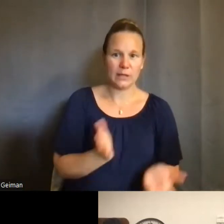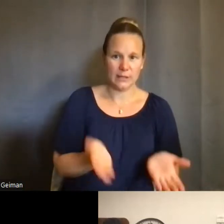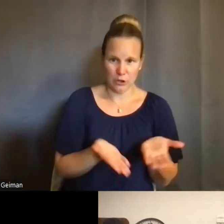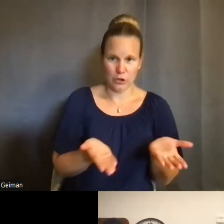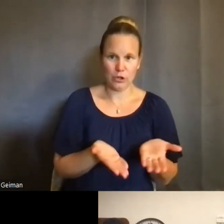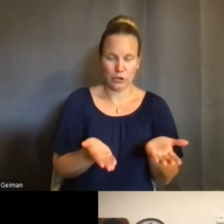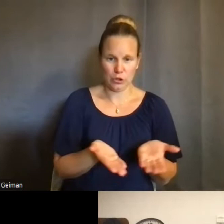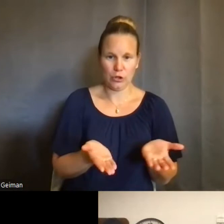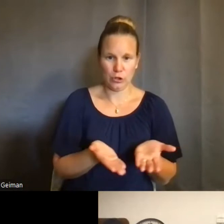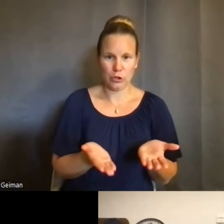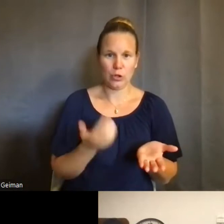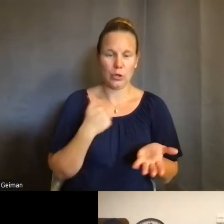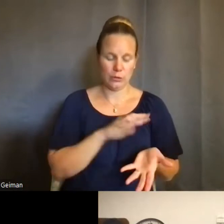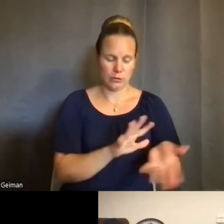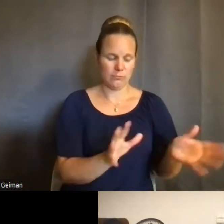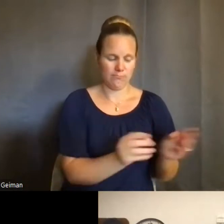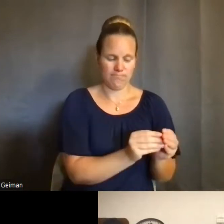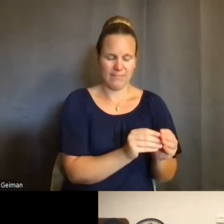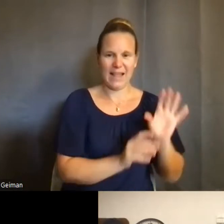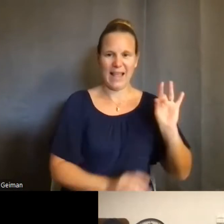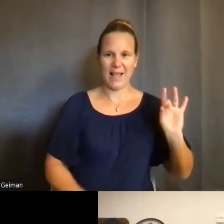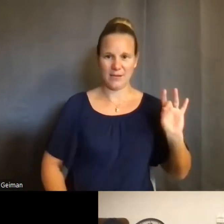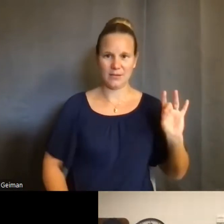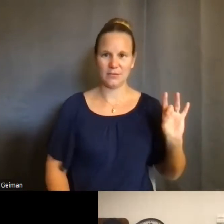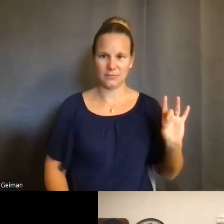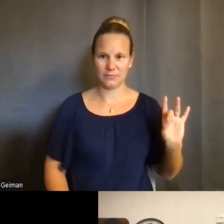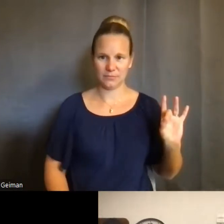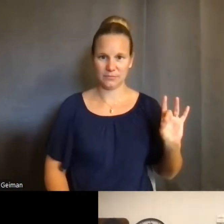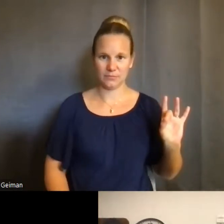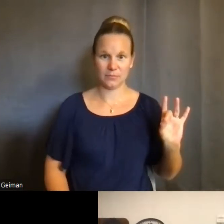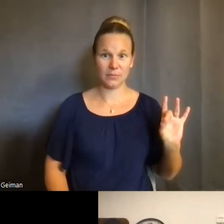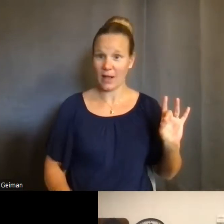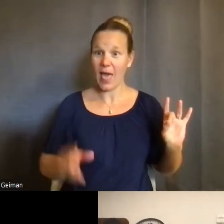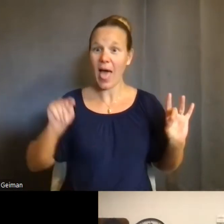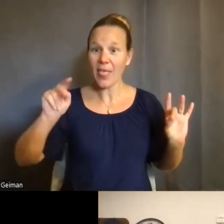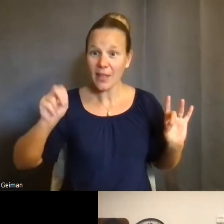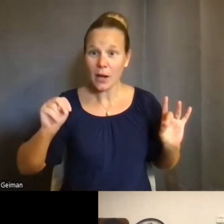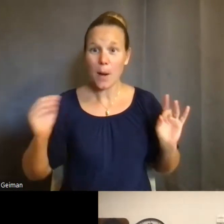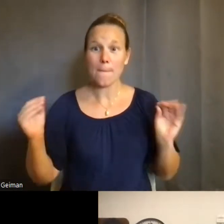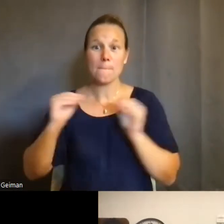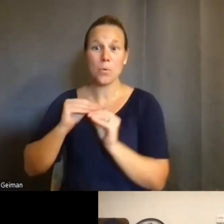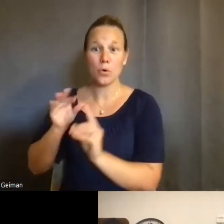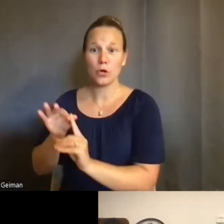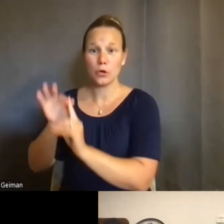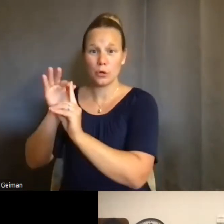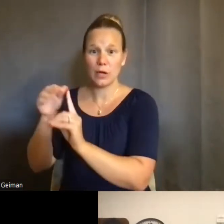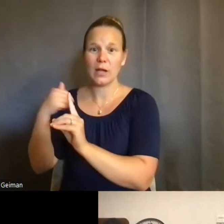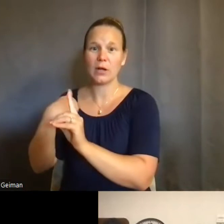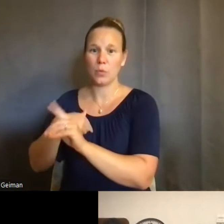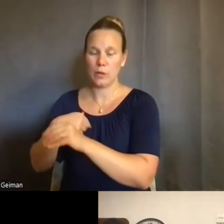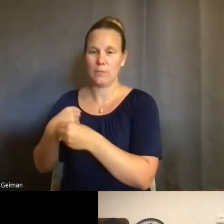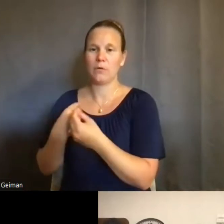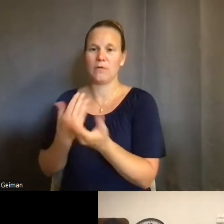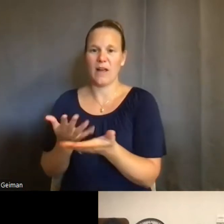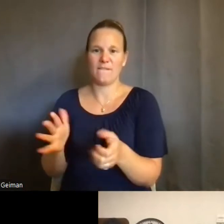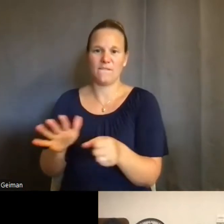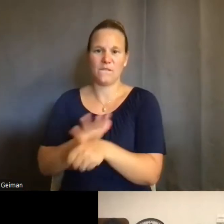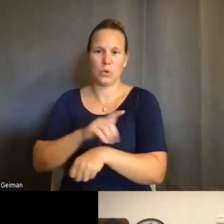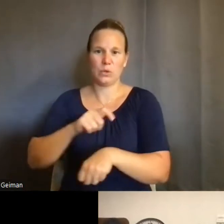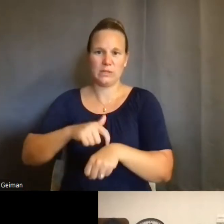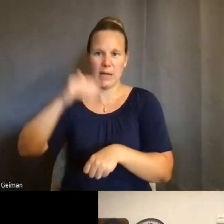This year, we have 8 of those combined. And then it's even more unique because we offer full-time Head Start, which is